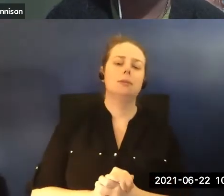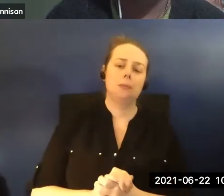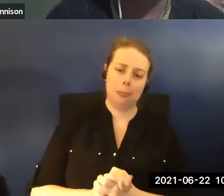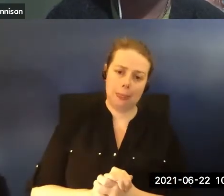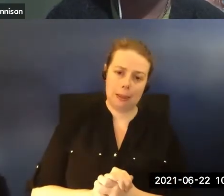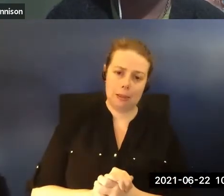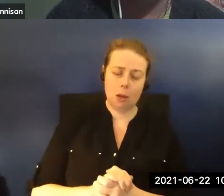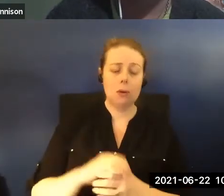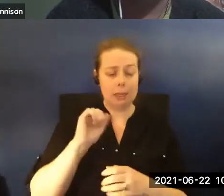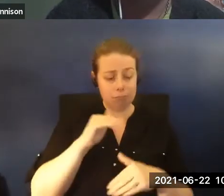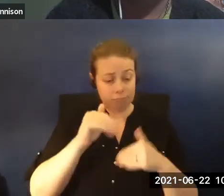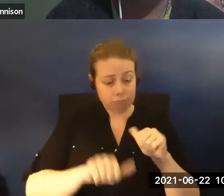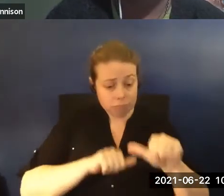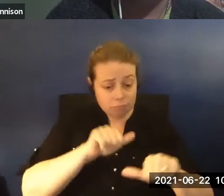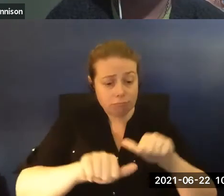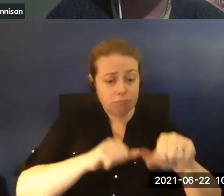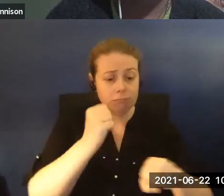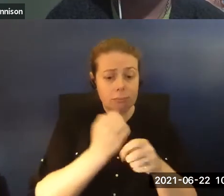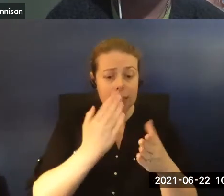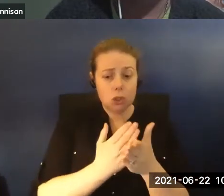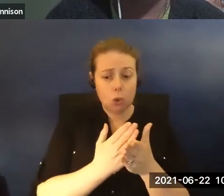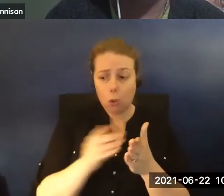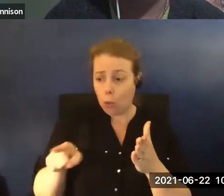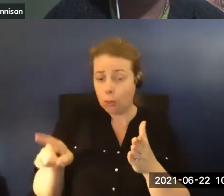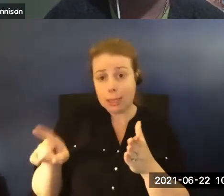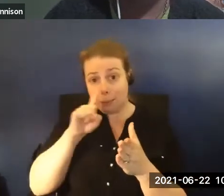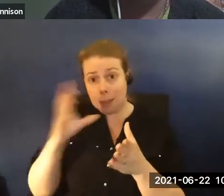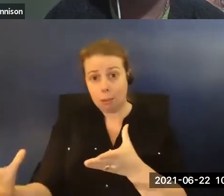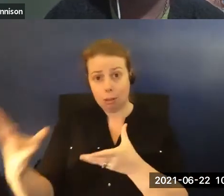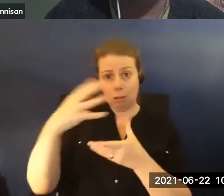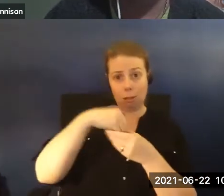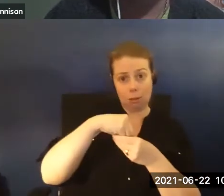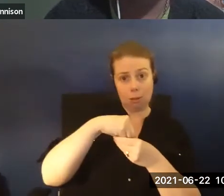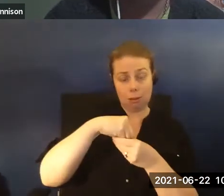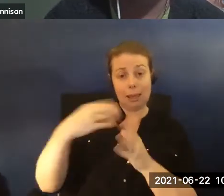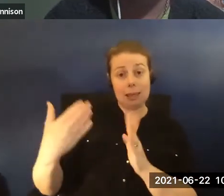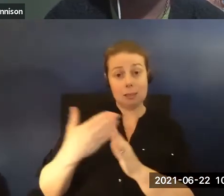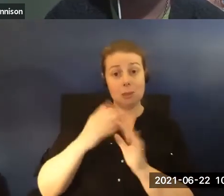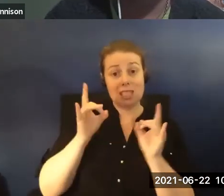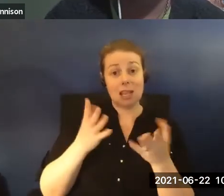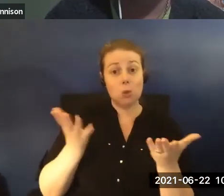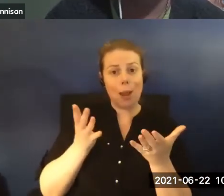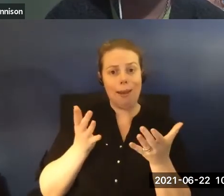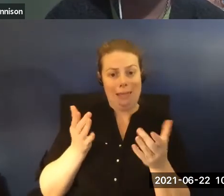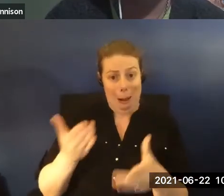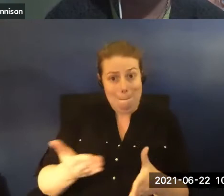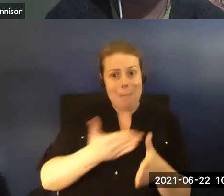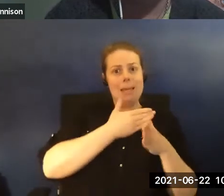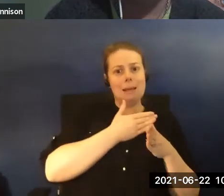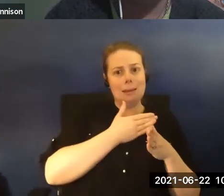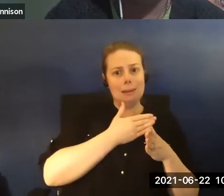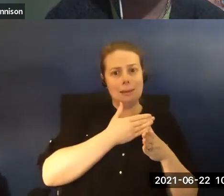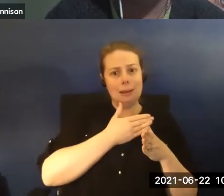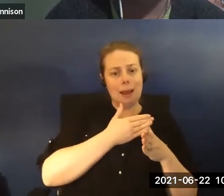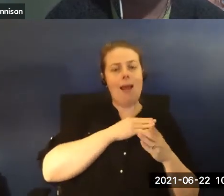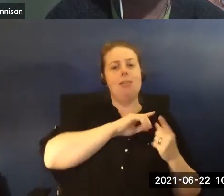requires to ensure that, you know, you're including all those people, because accessibility starts at the beginning. It starts at the concept stage all the way to